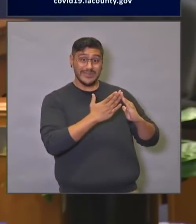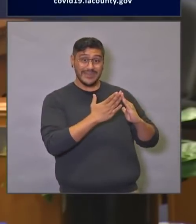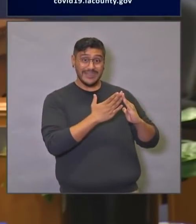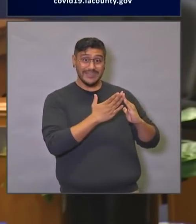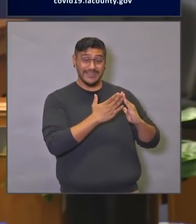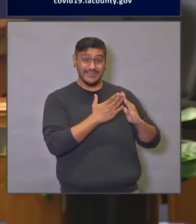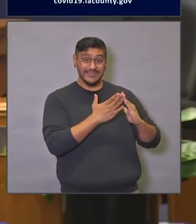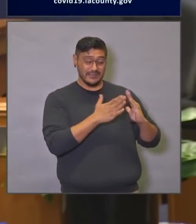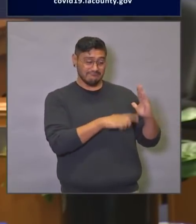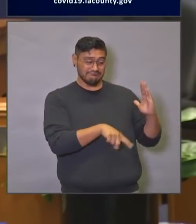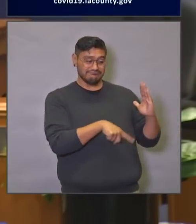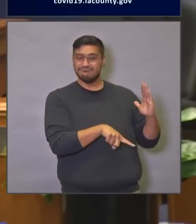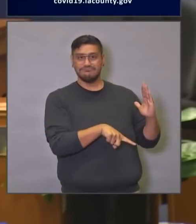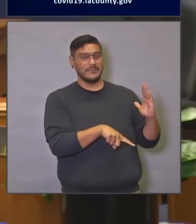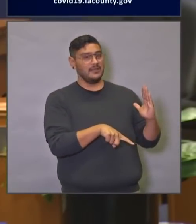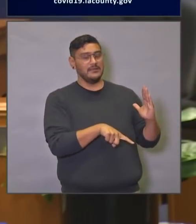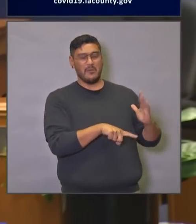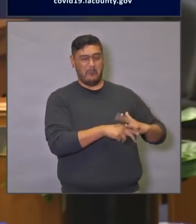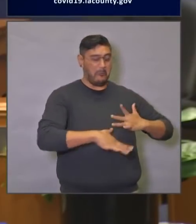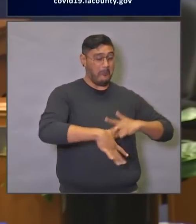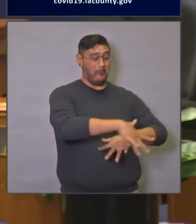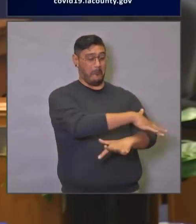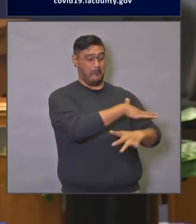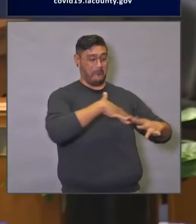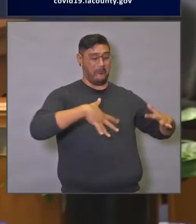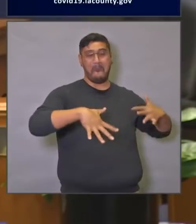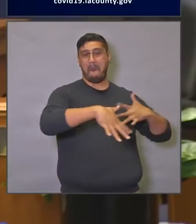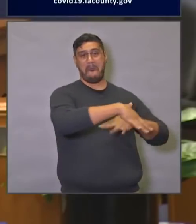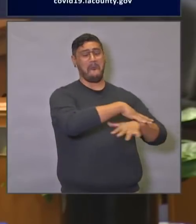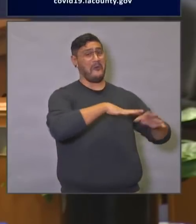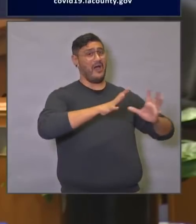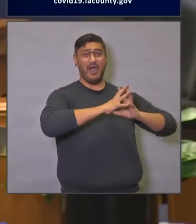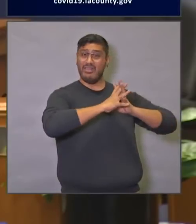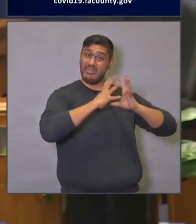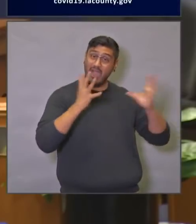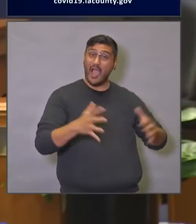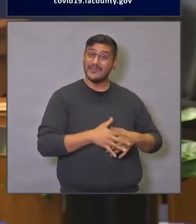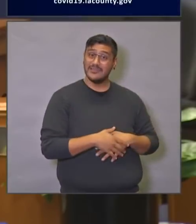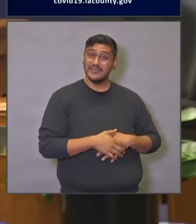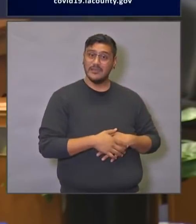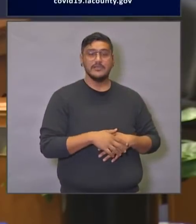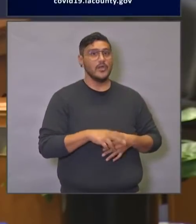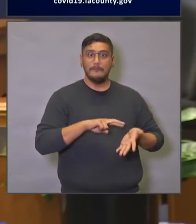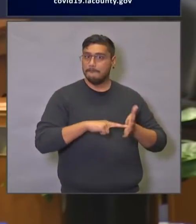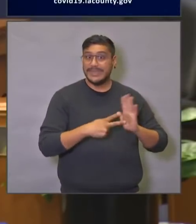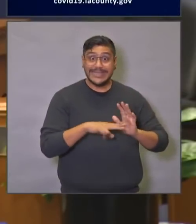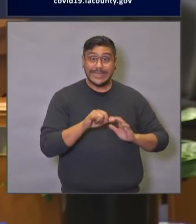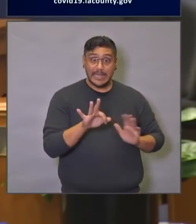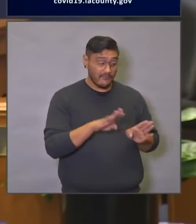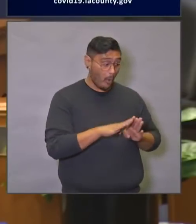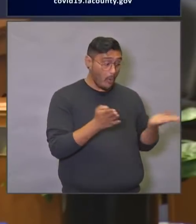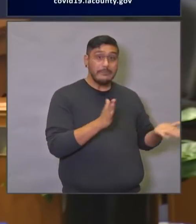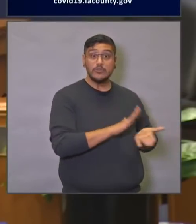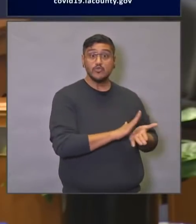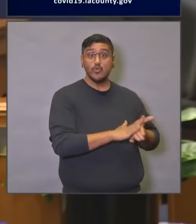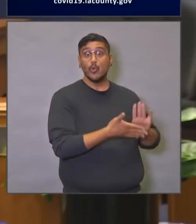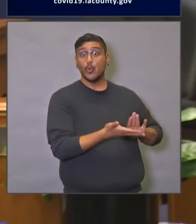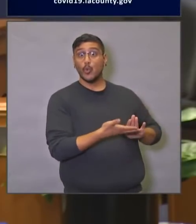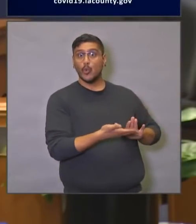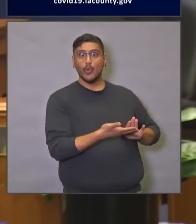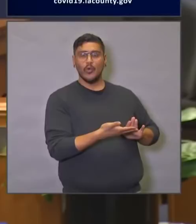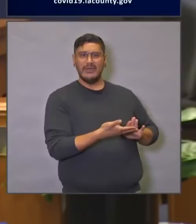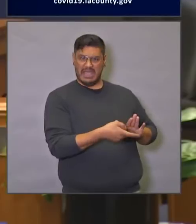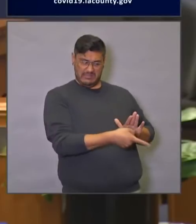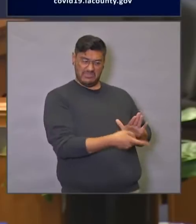might in fact create more disproportionality among health outcomes if we open schools in places where there's just a lot